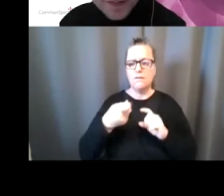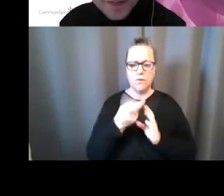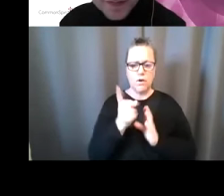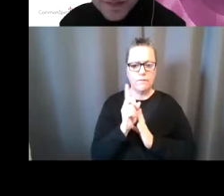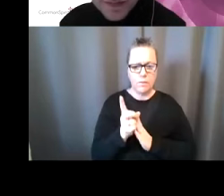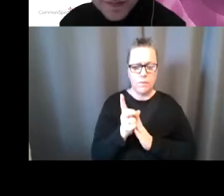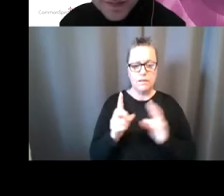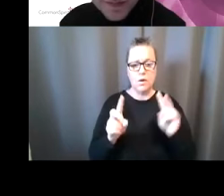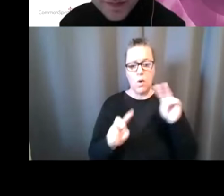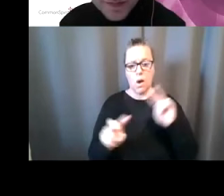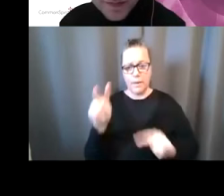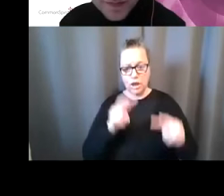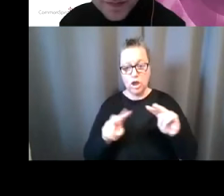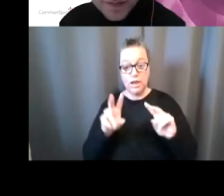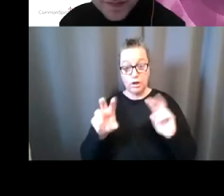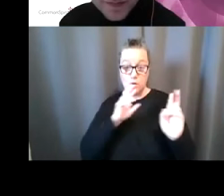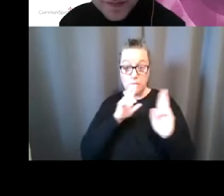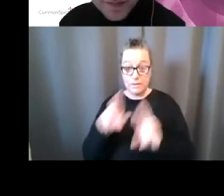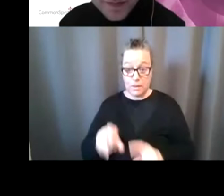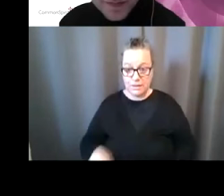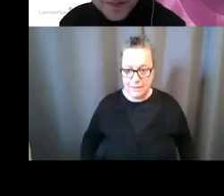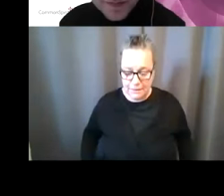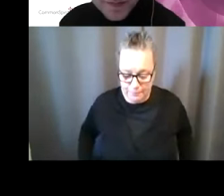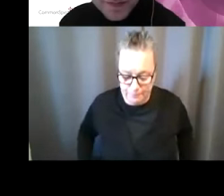we look over some of your responses.